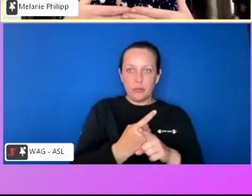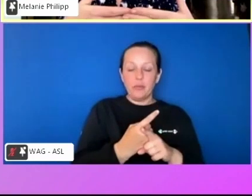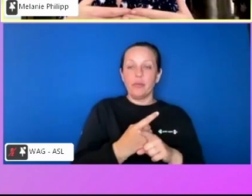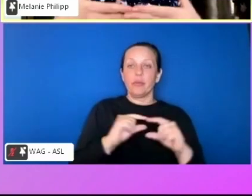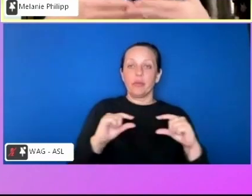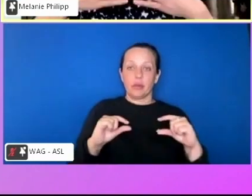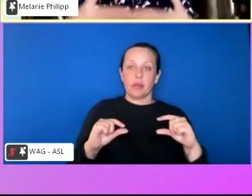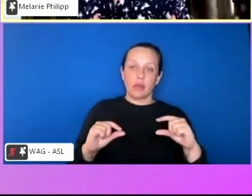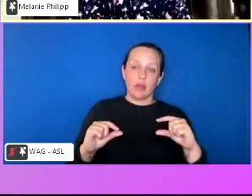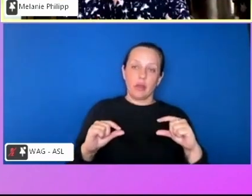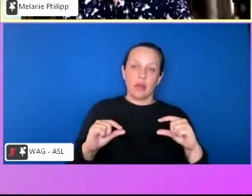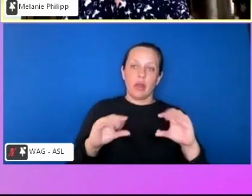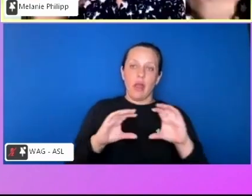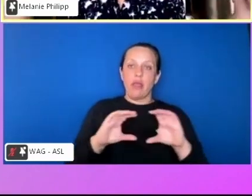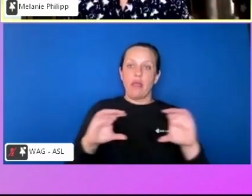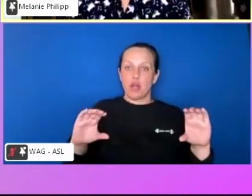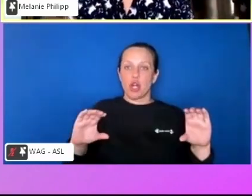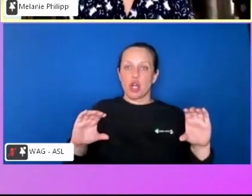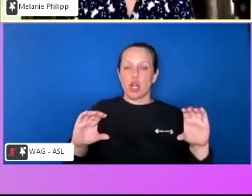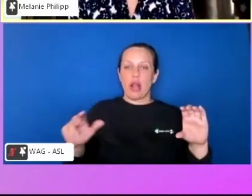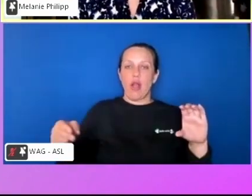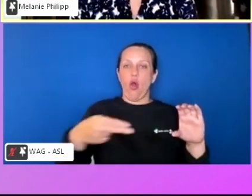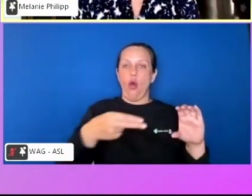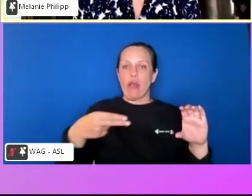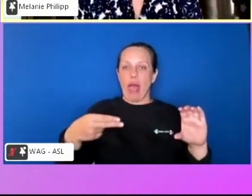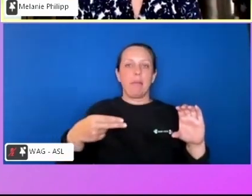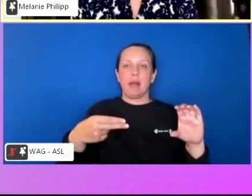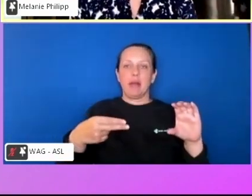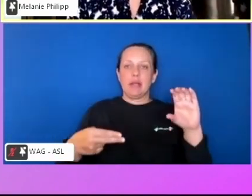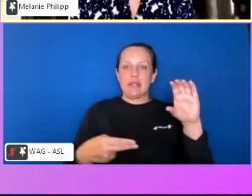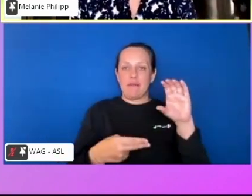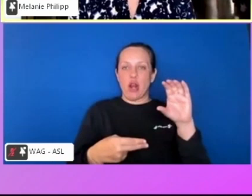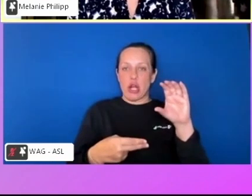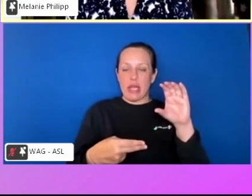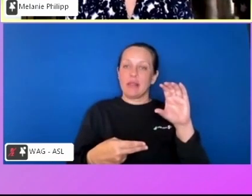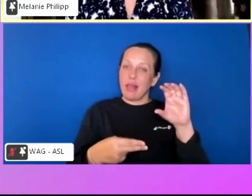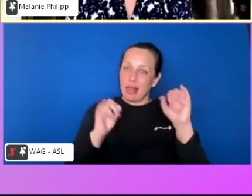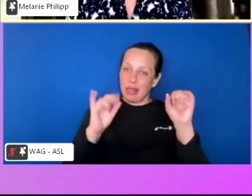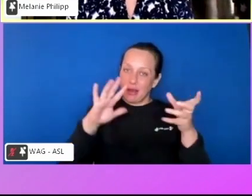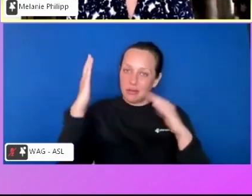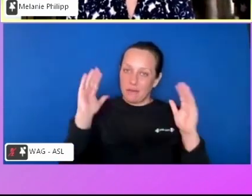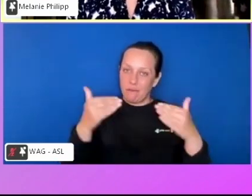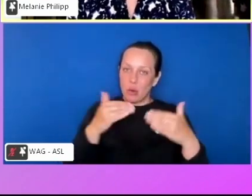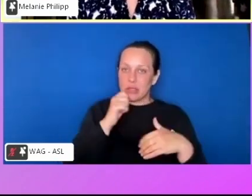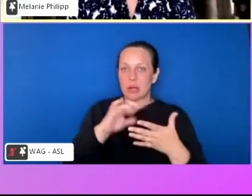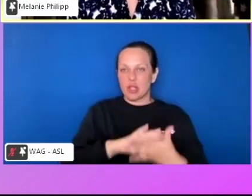the footer rather than underneath the footer, that's when you're going to get yourself into trouble with focus not